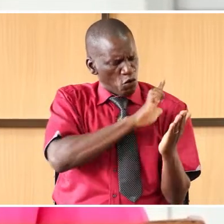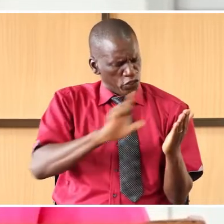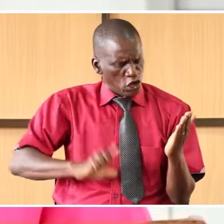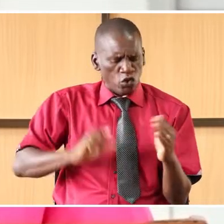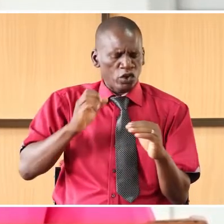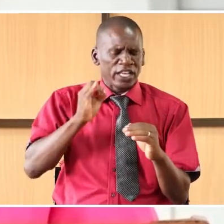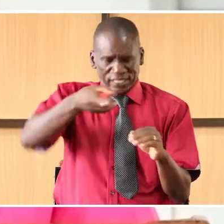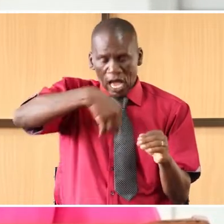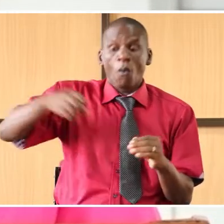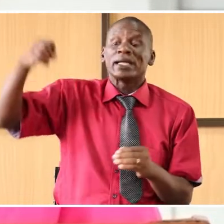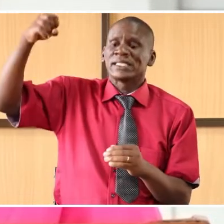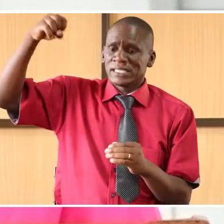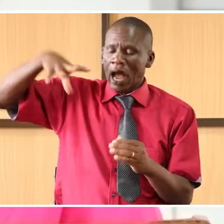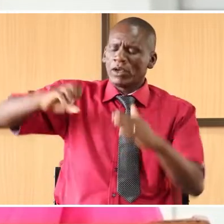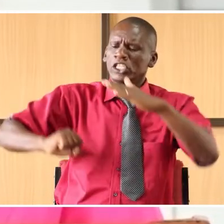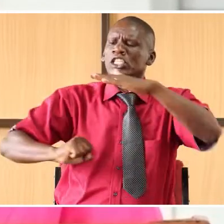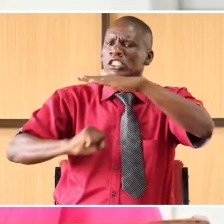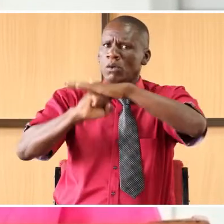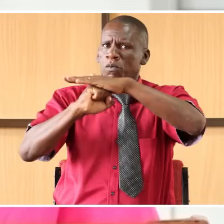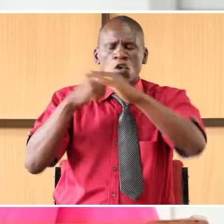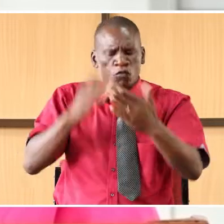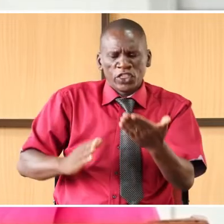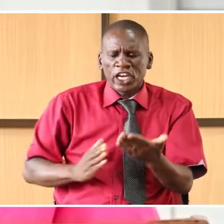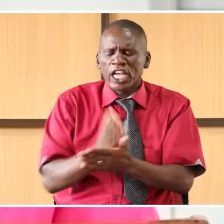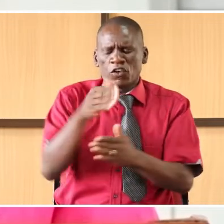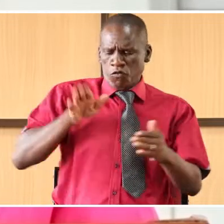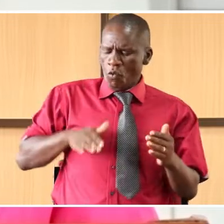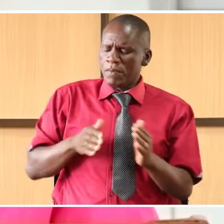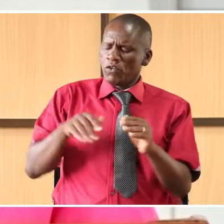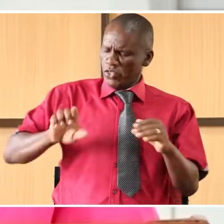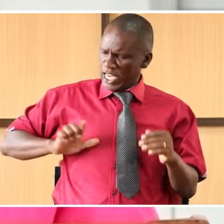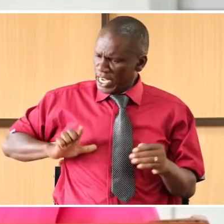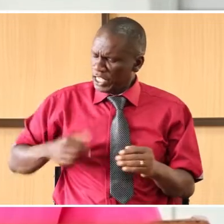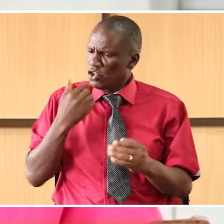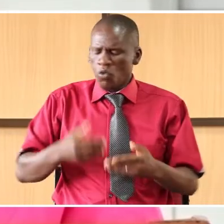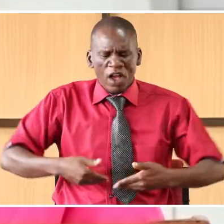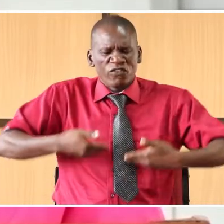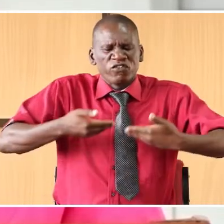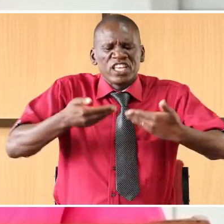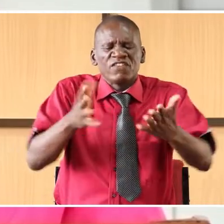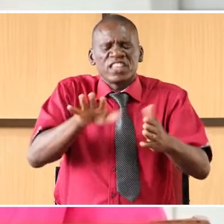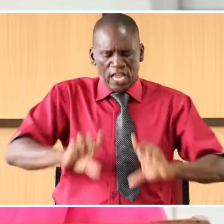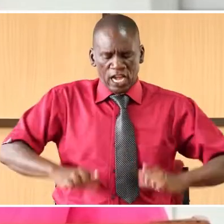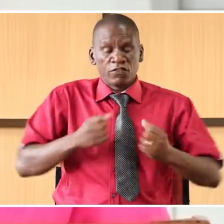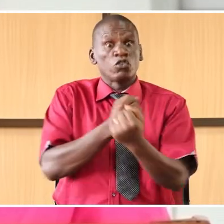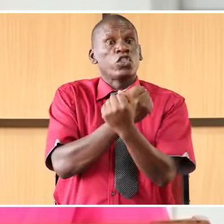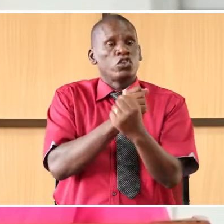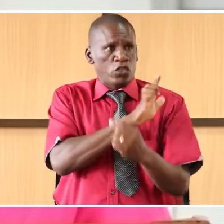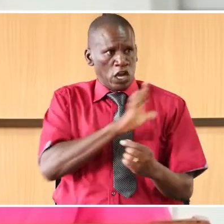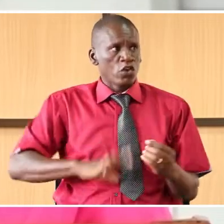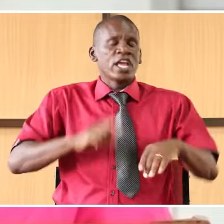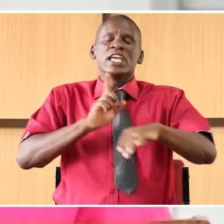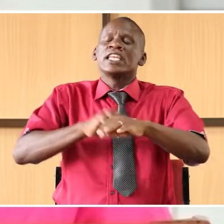our tower for the righteous, for the women, for the ladies who have given their lives to the Lord. When you